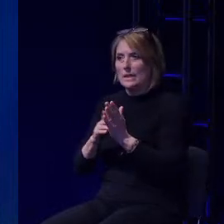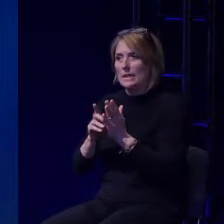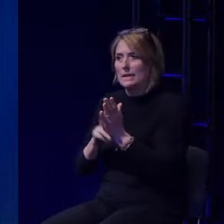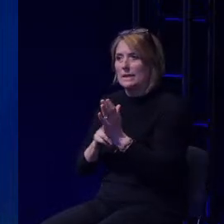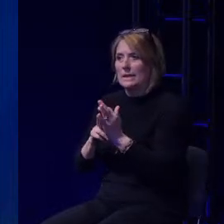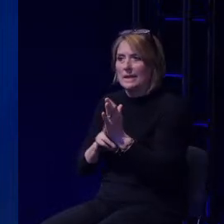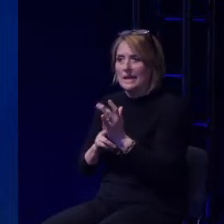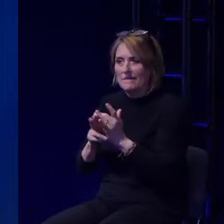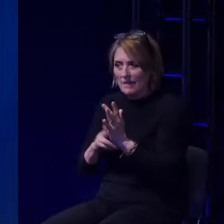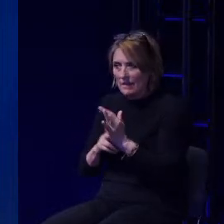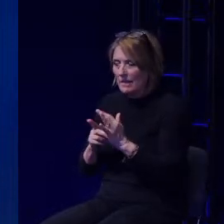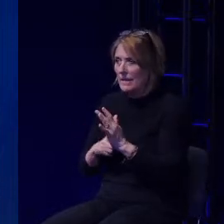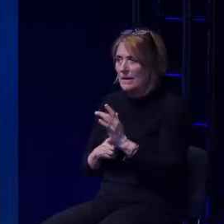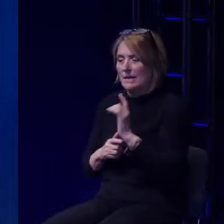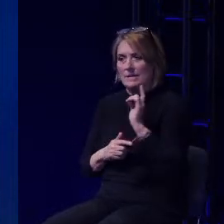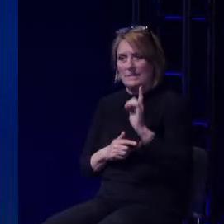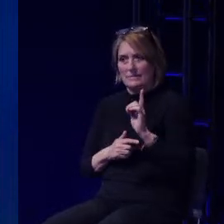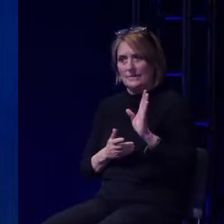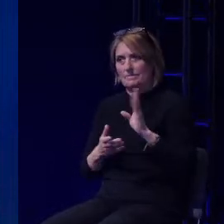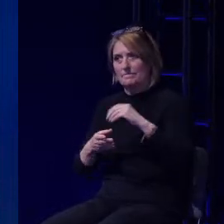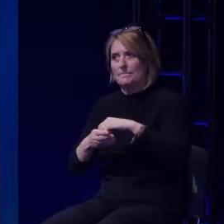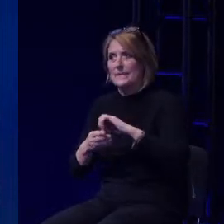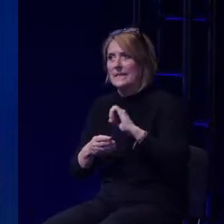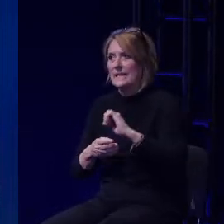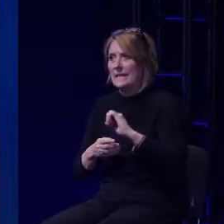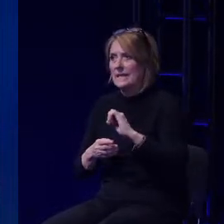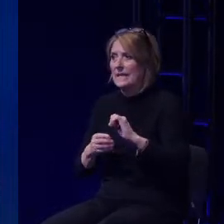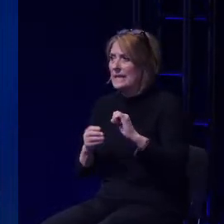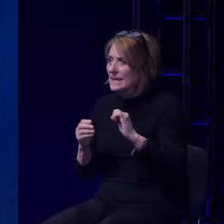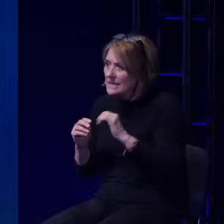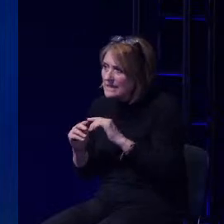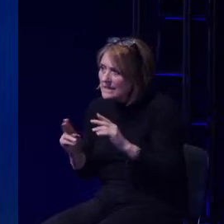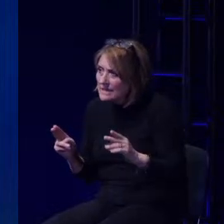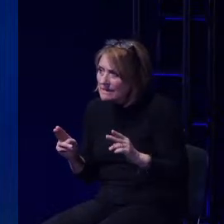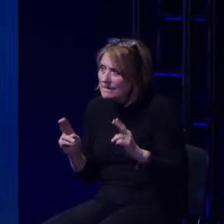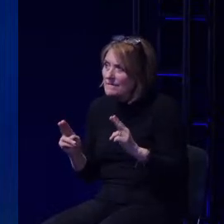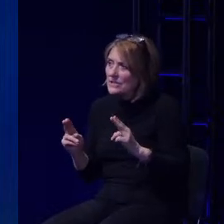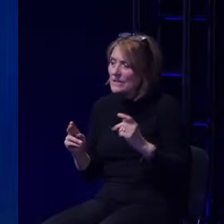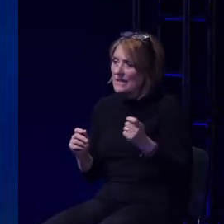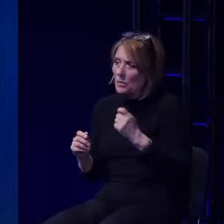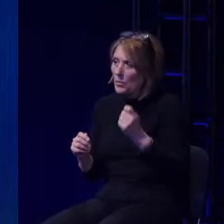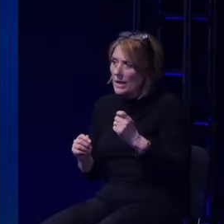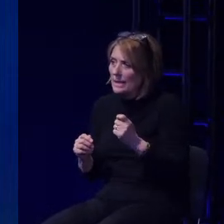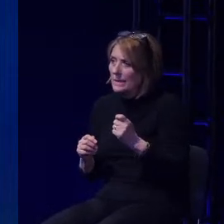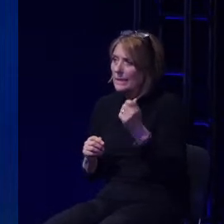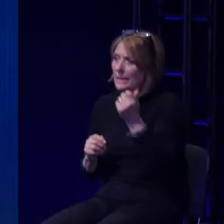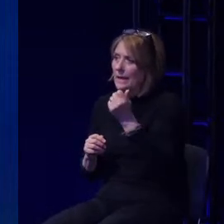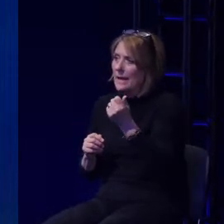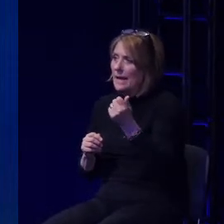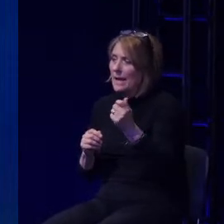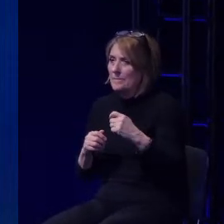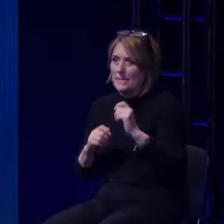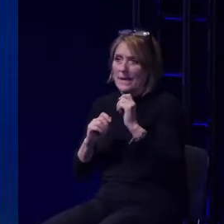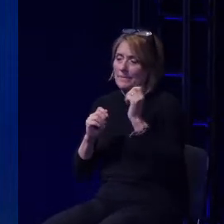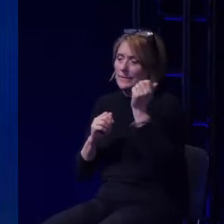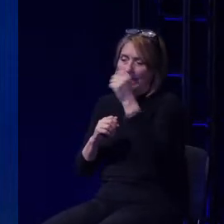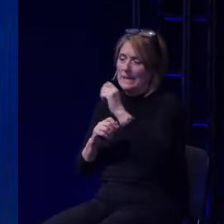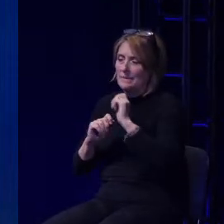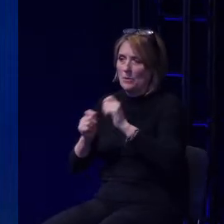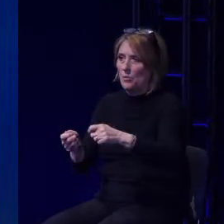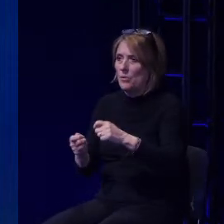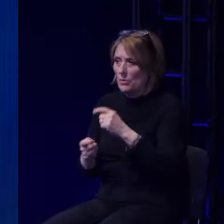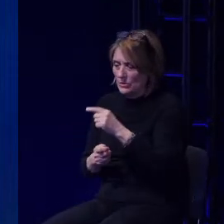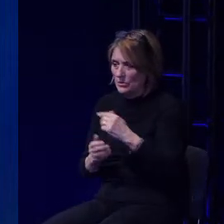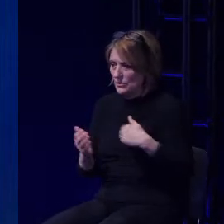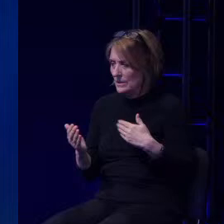and one of my very first jobs was on his feature 20 Feet from Stardom, which he then won the Academy Award for. So, and he's, I think, honestly, to